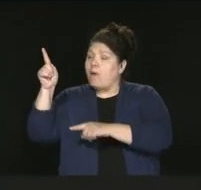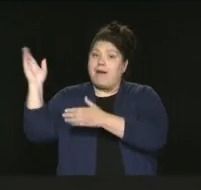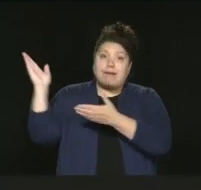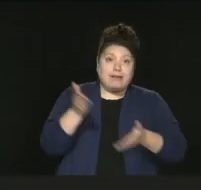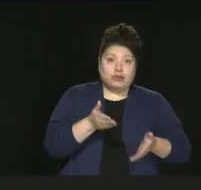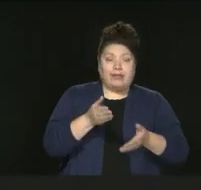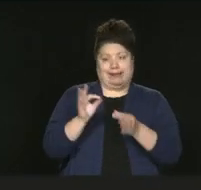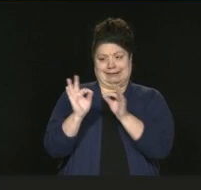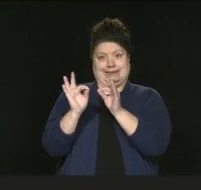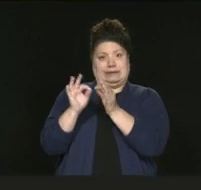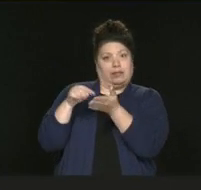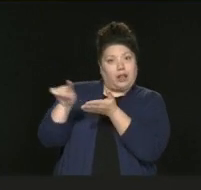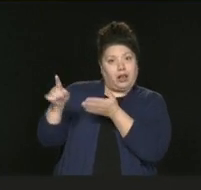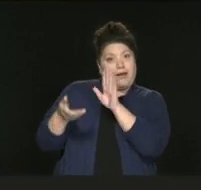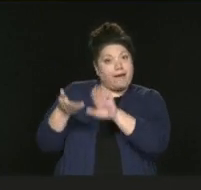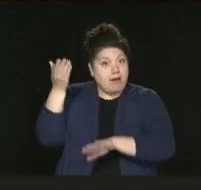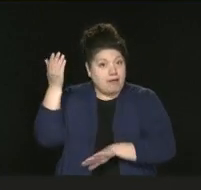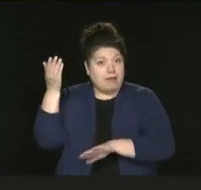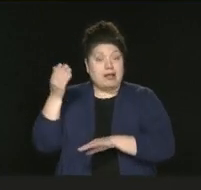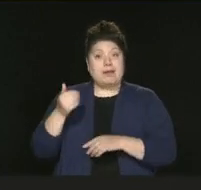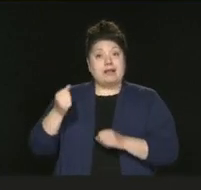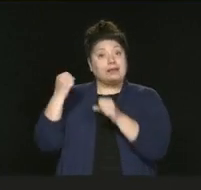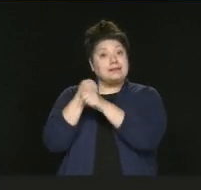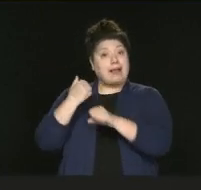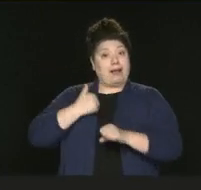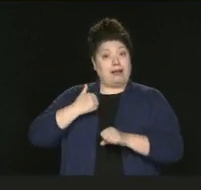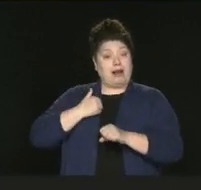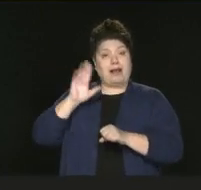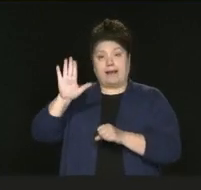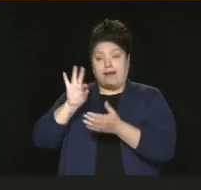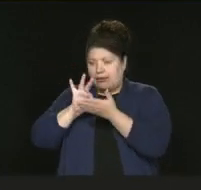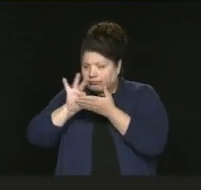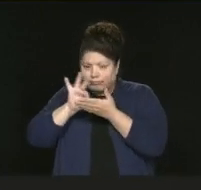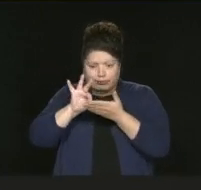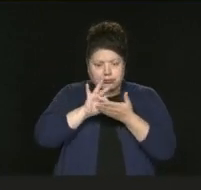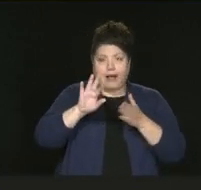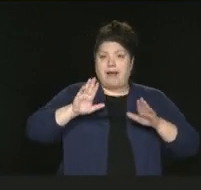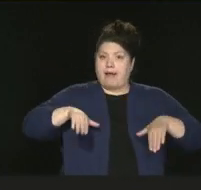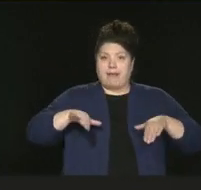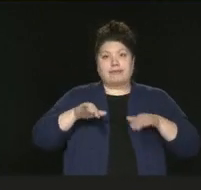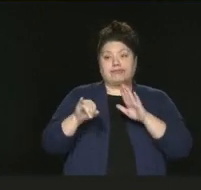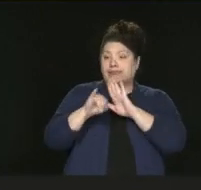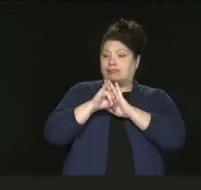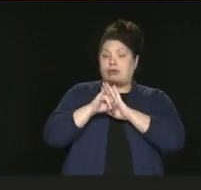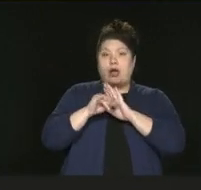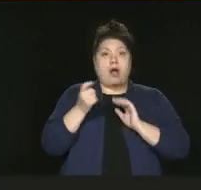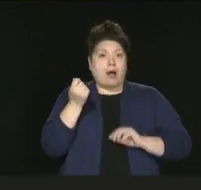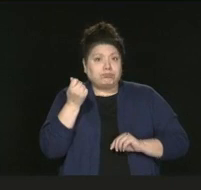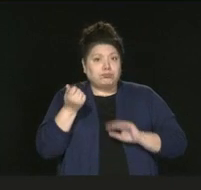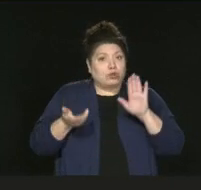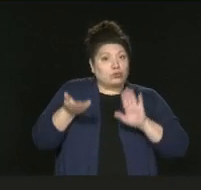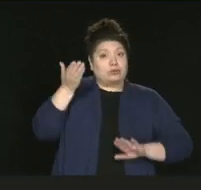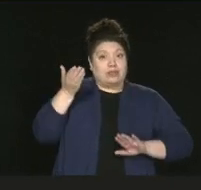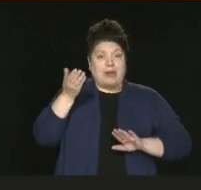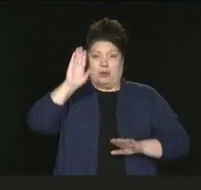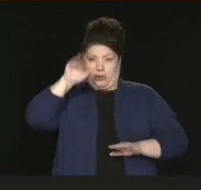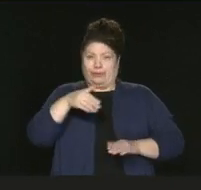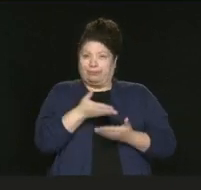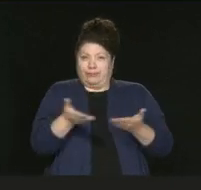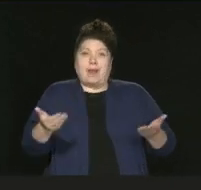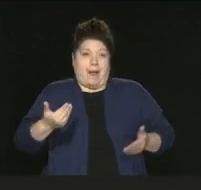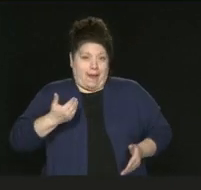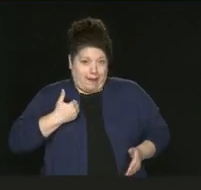the exact nature of all the increased costs. But the increased costs are there, we know. And that's why Prime Minister